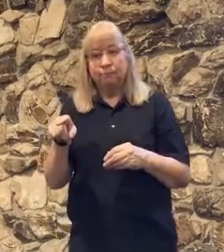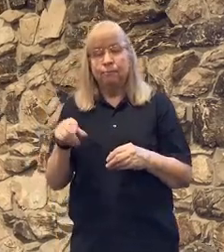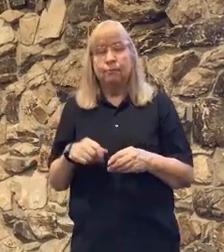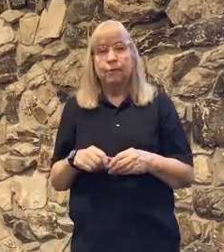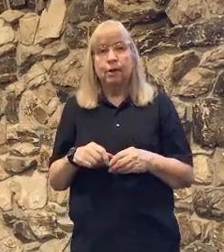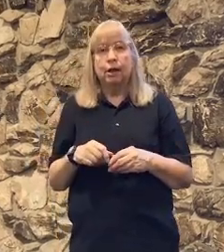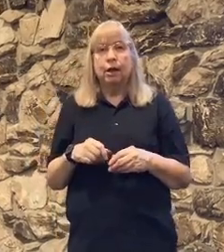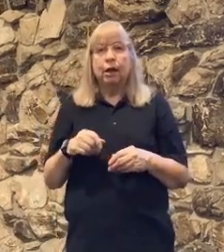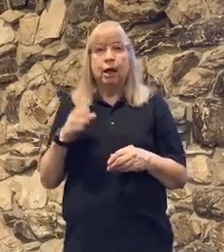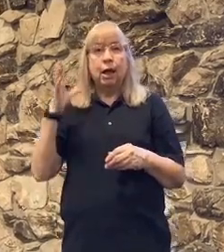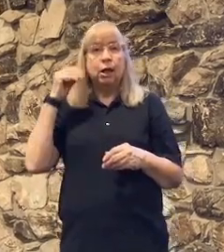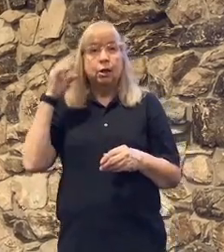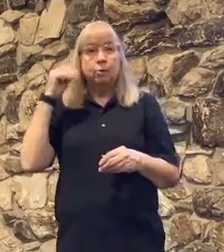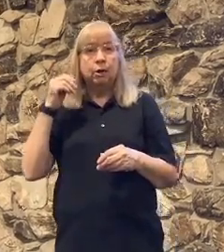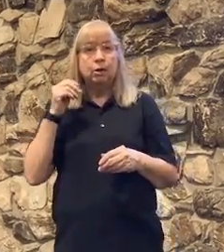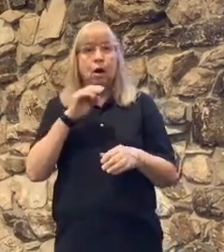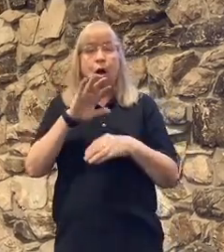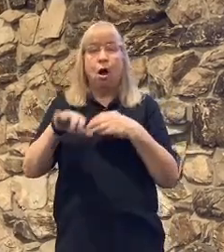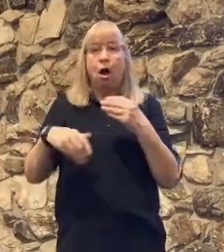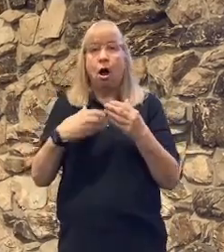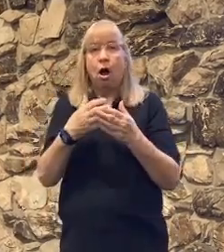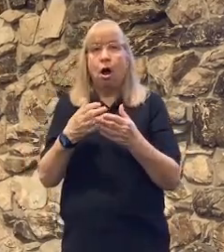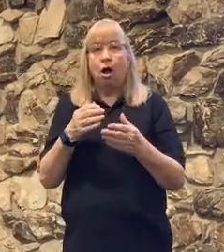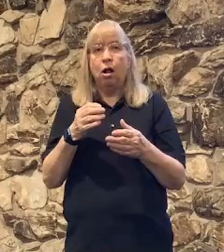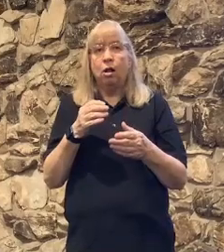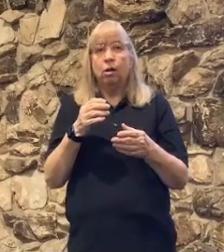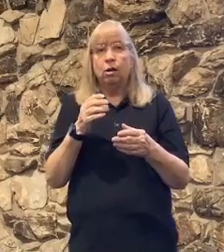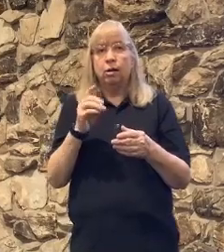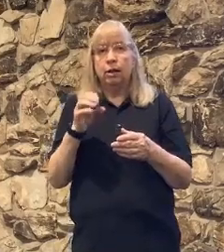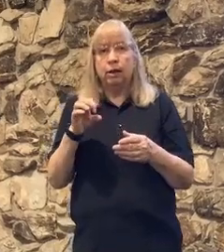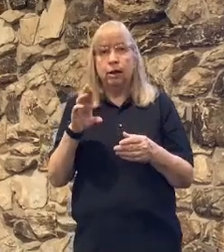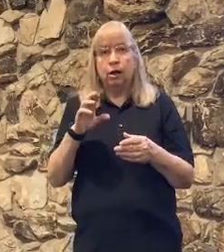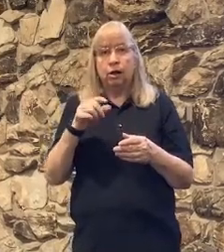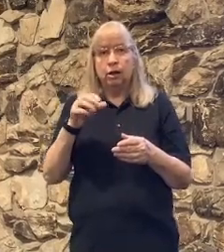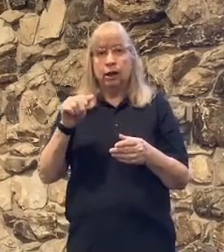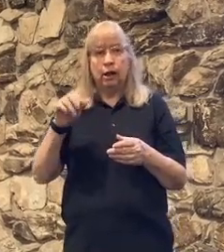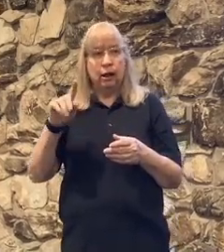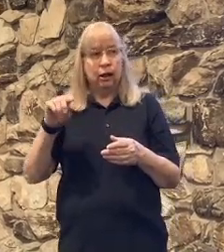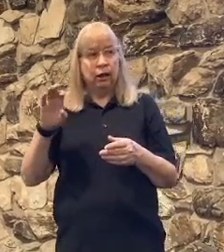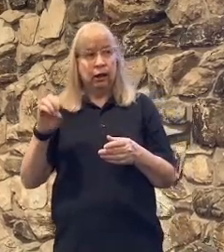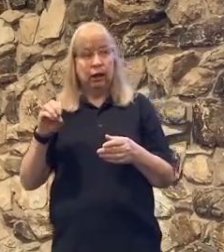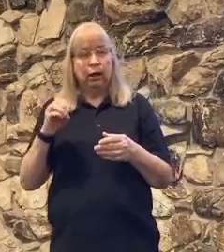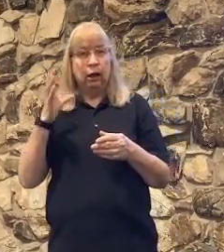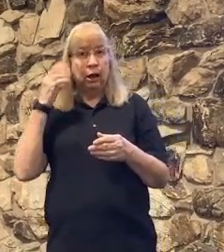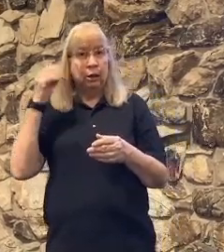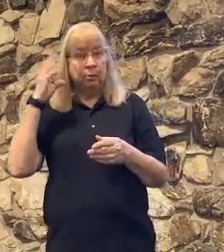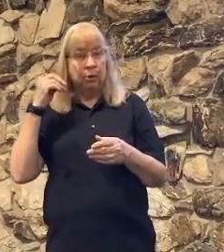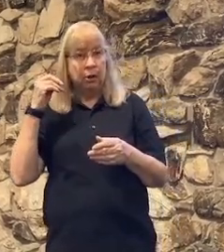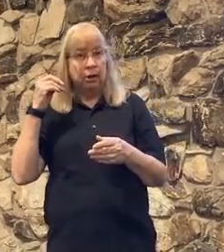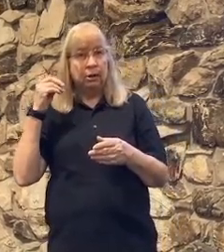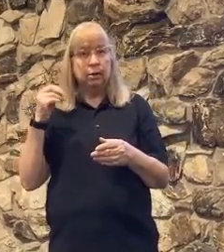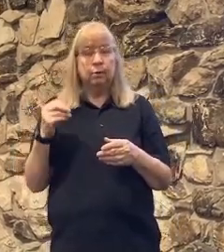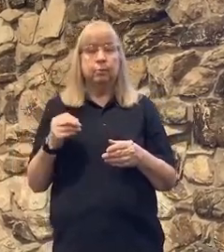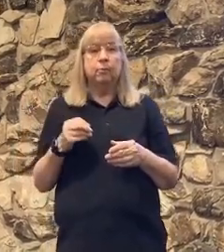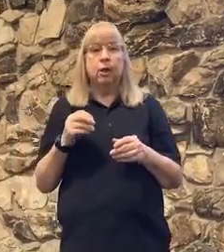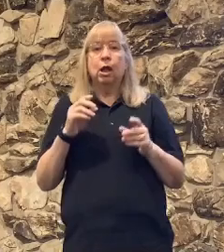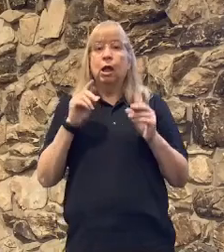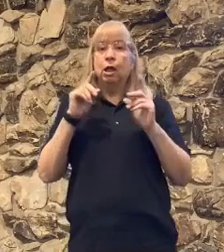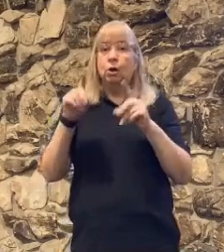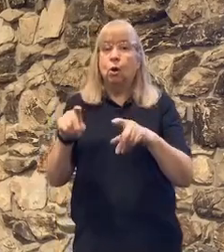the Aldersgate experience. Familiar with that? Know what that is? So John Wesley, he goes to